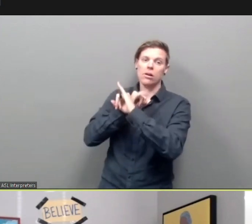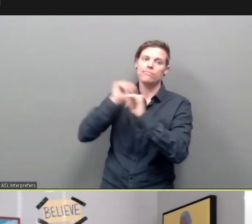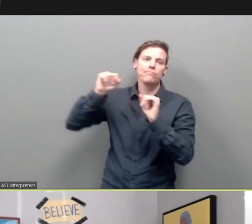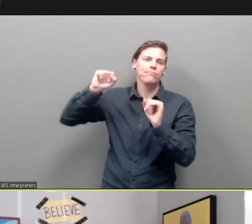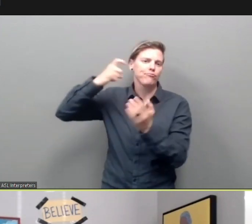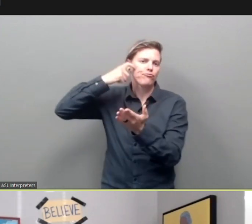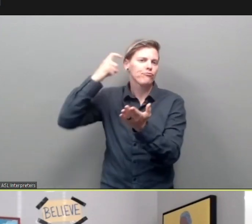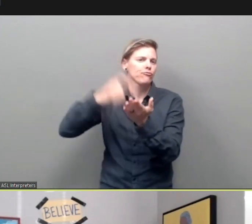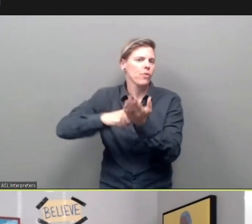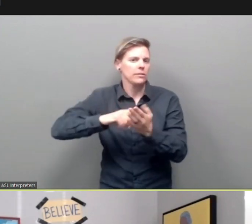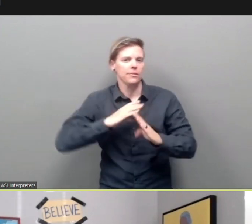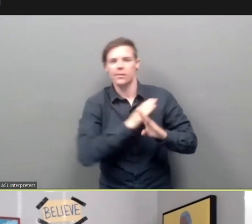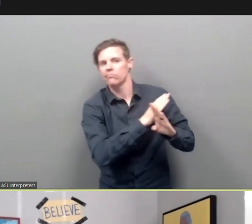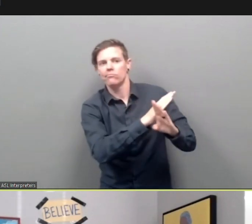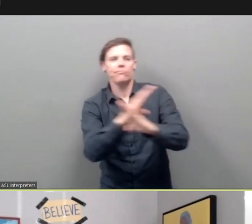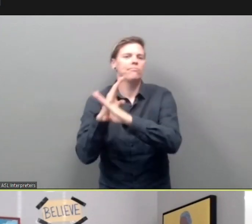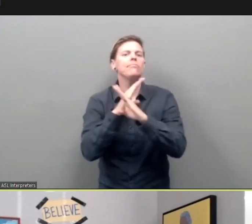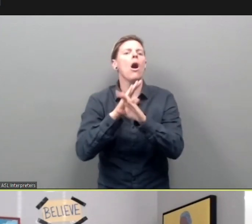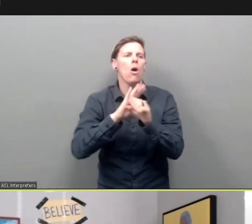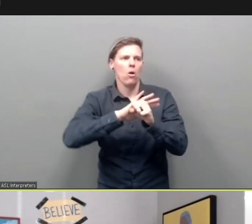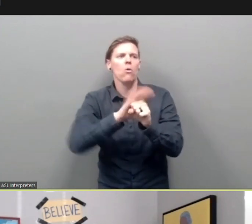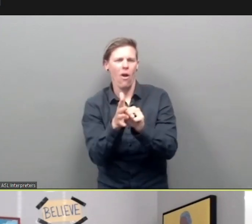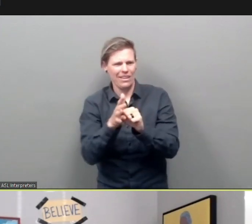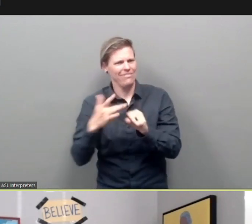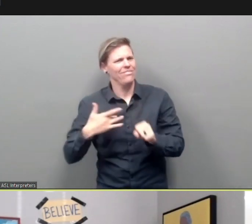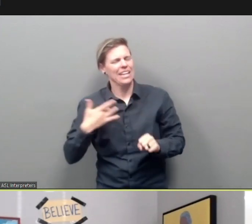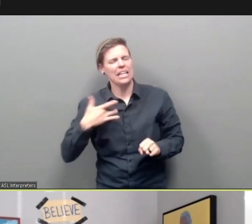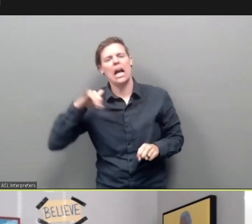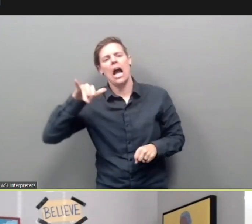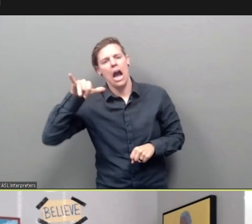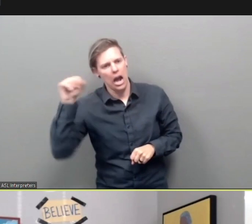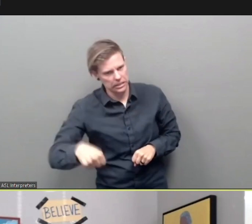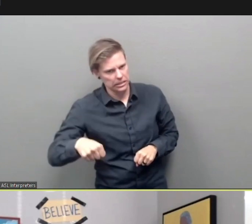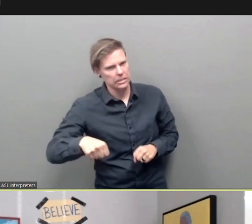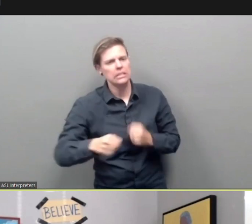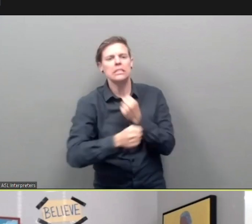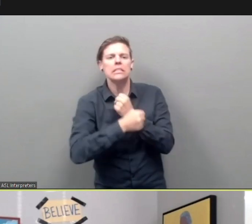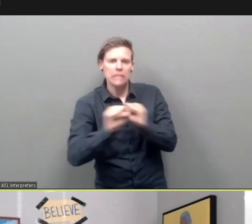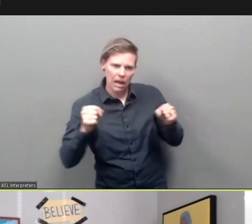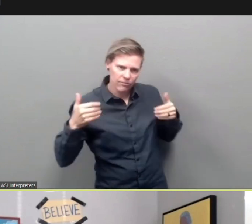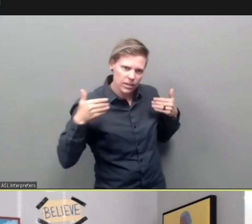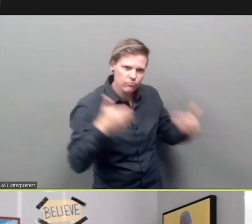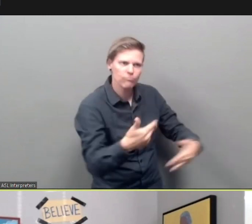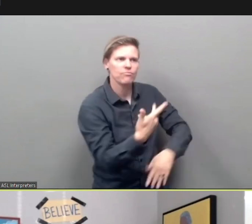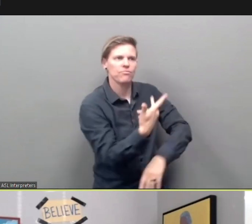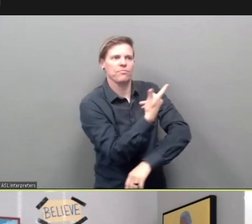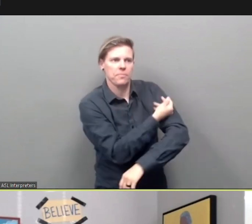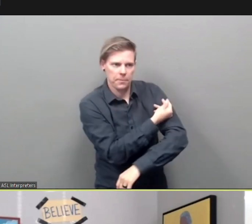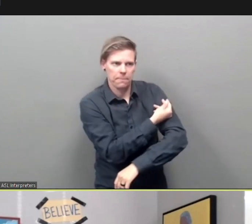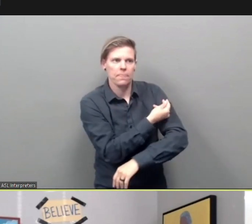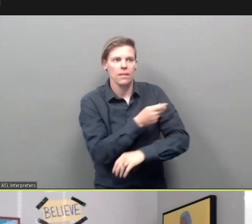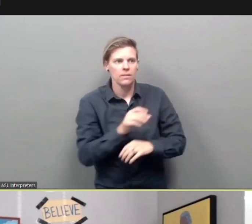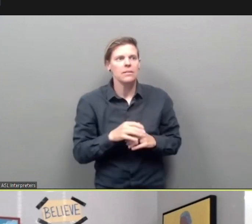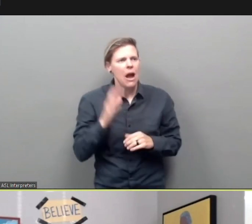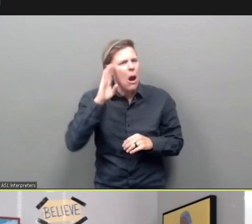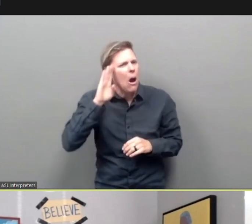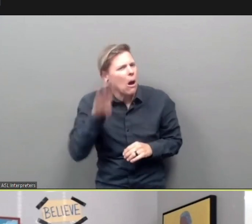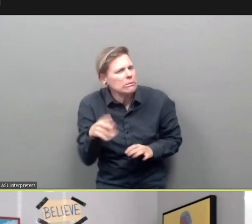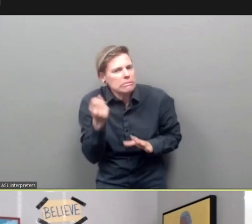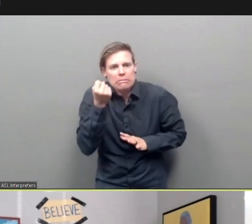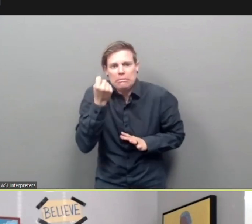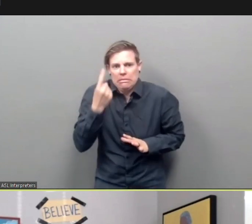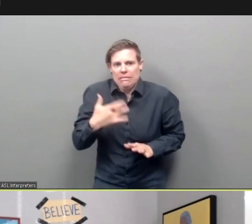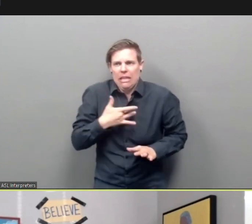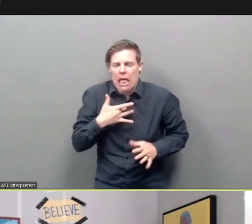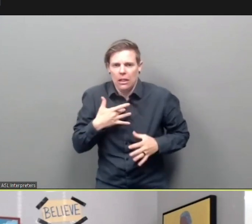a decision that this is safe for my kids. But I totally get your hesitancy, right? I think every parent, like as a mom, I was